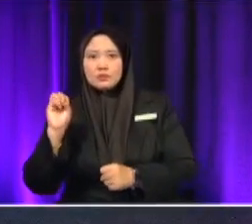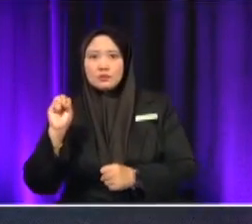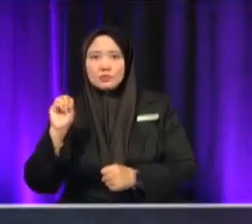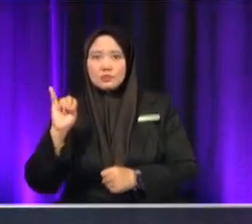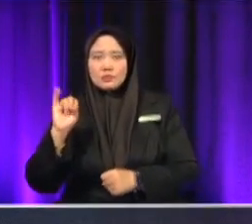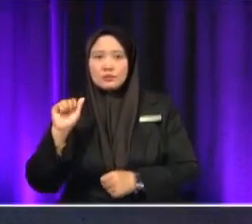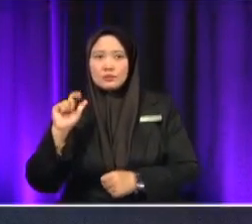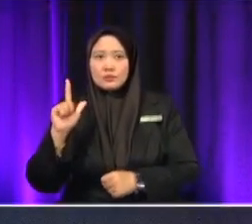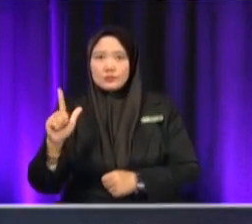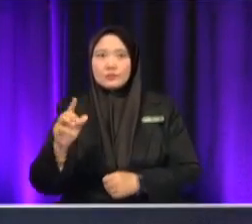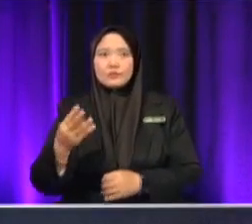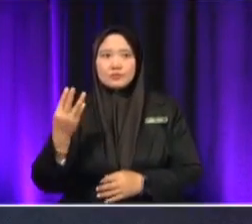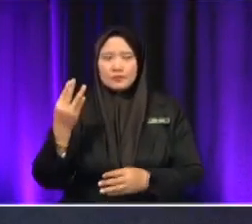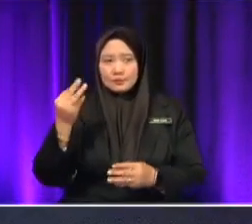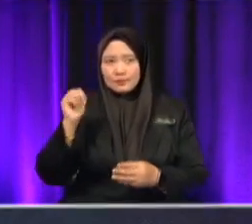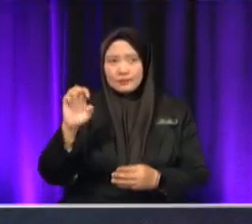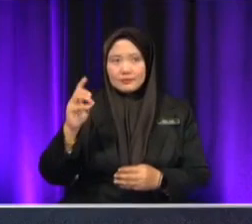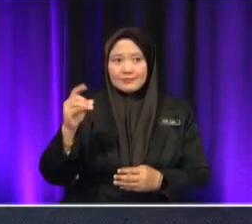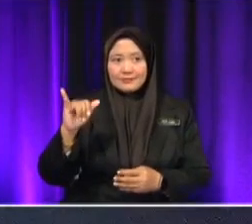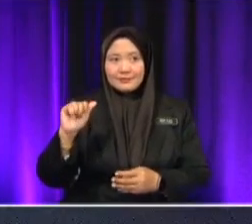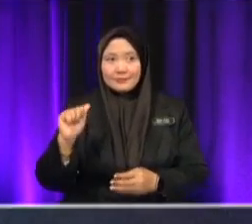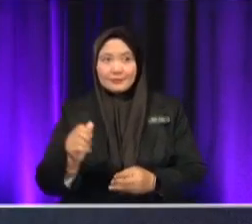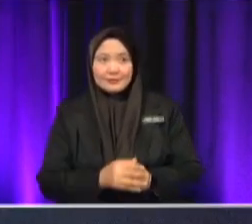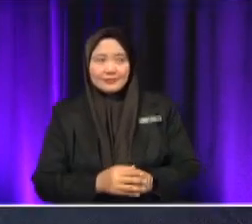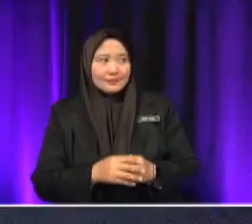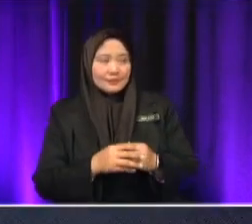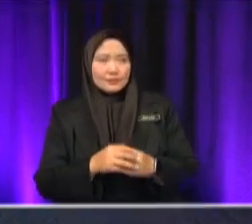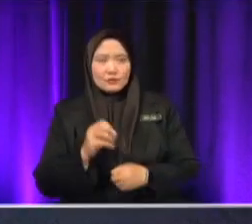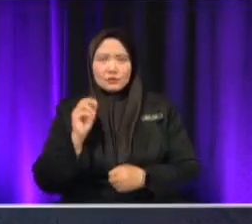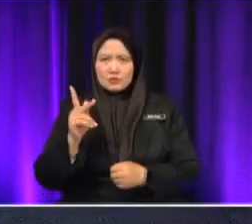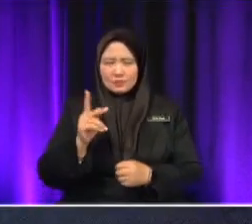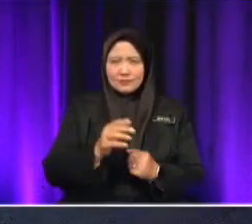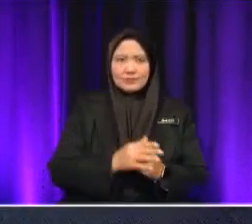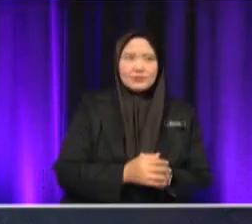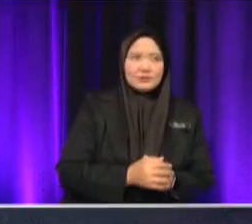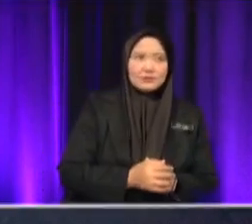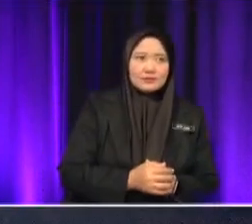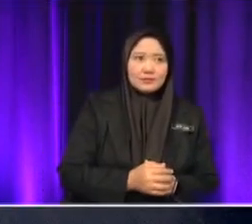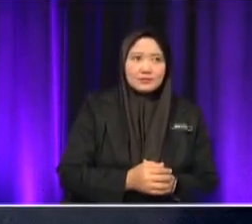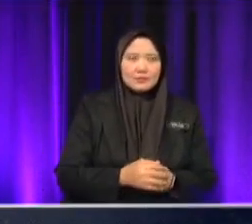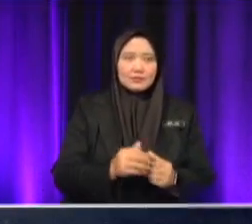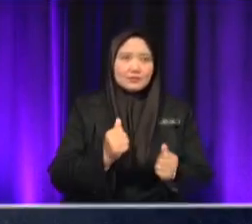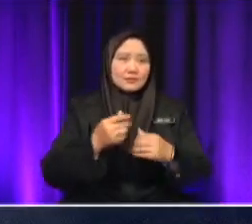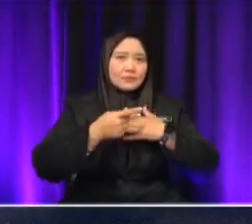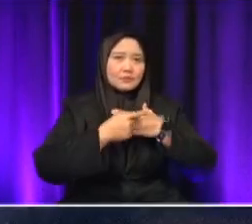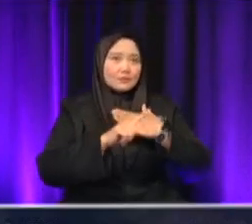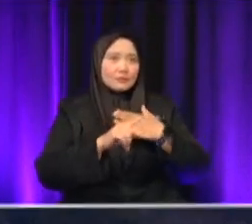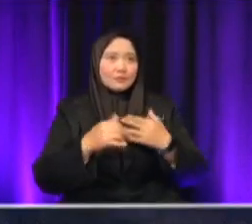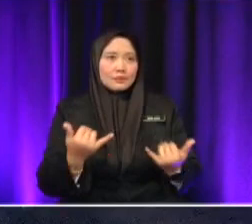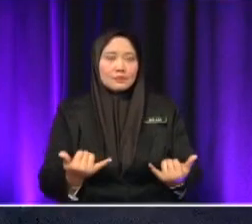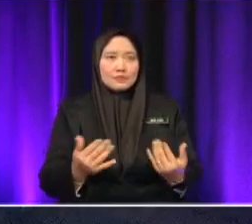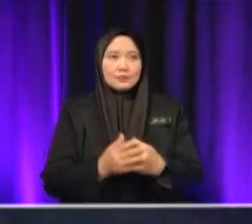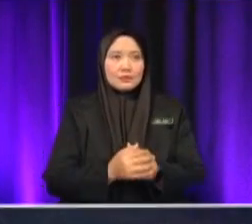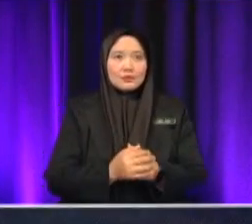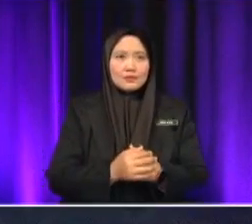close-up. All right, smile a bit. All right. Okay. All right, let's post it now so that it's